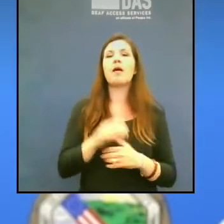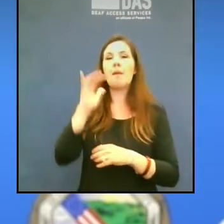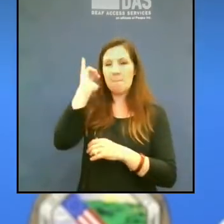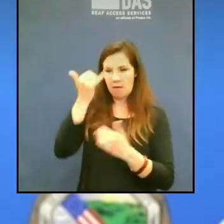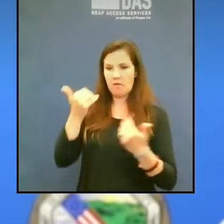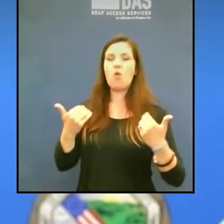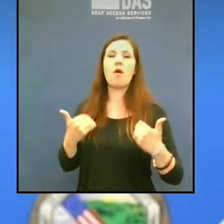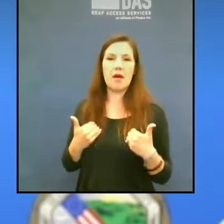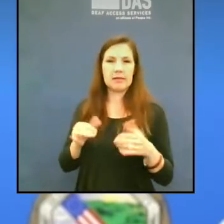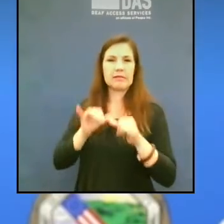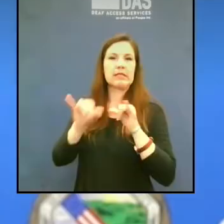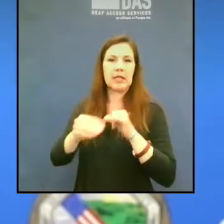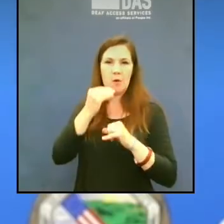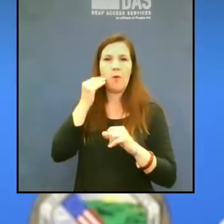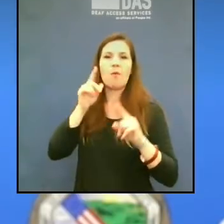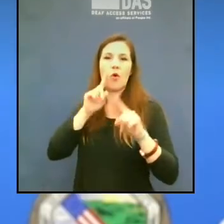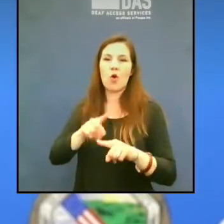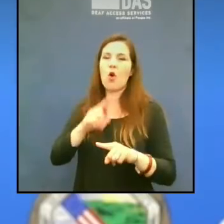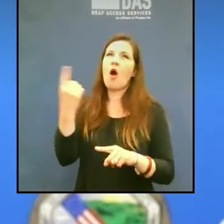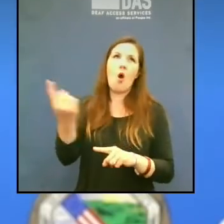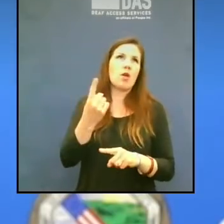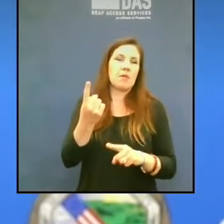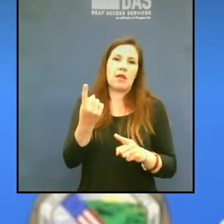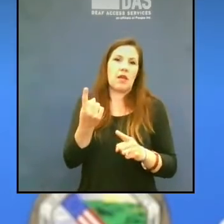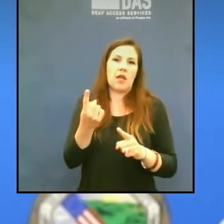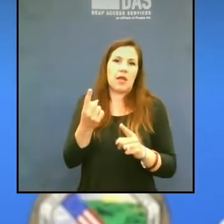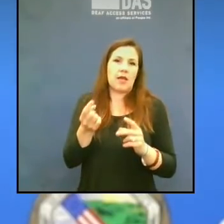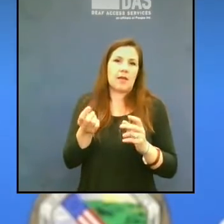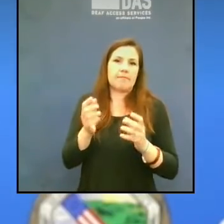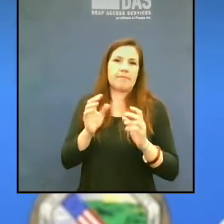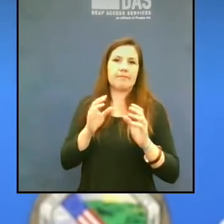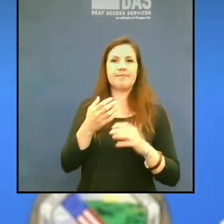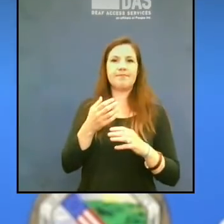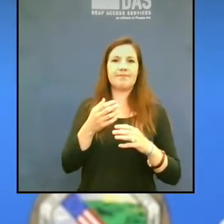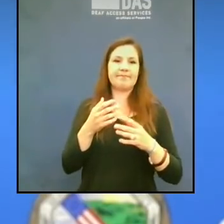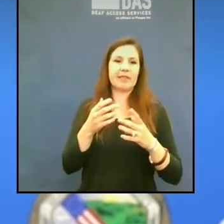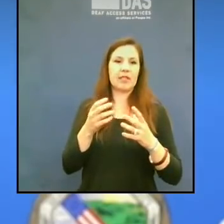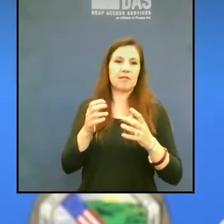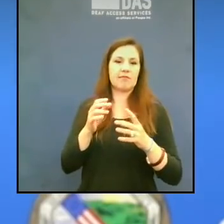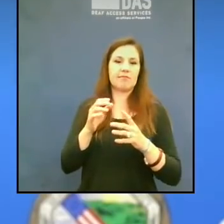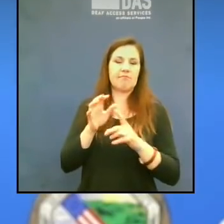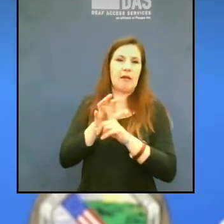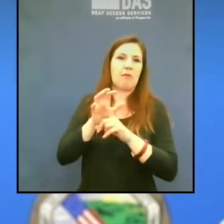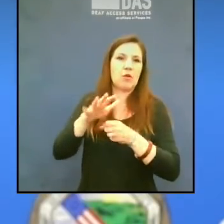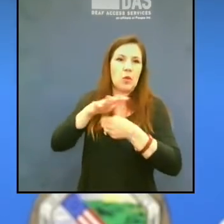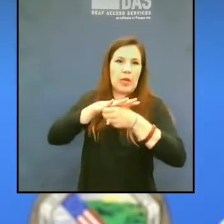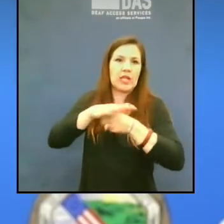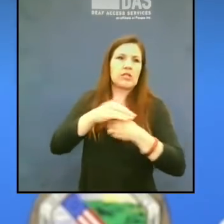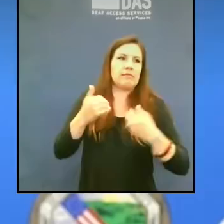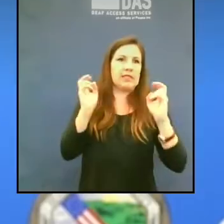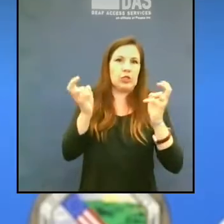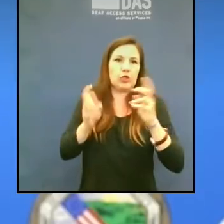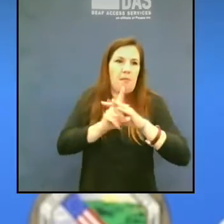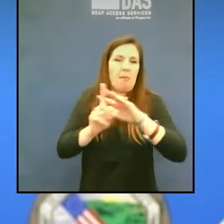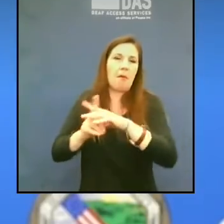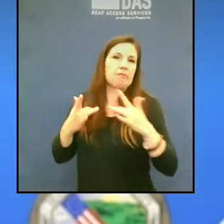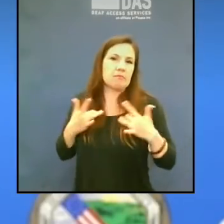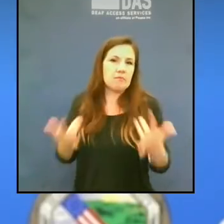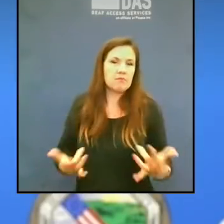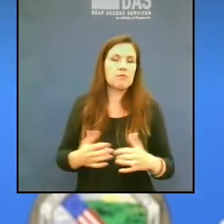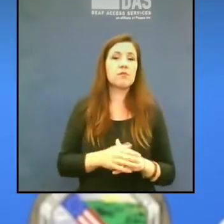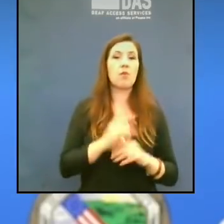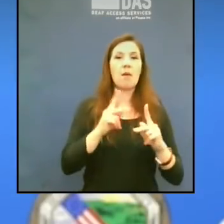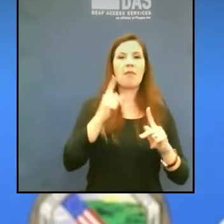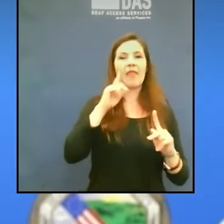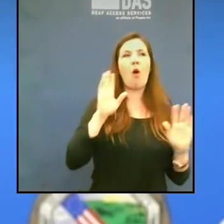and that is always going to be the hot spot, we think. So the curfew is in place. And if there are individuals that are going to think about,